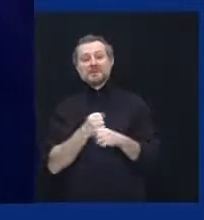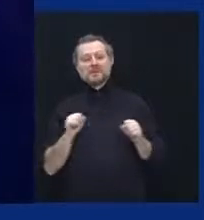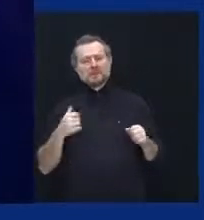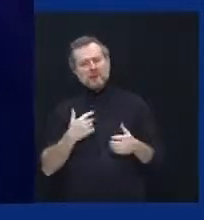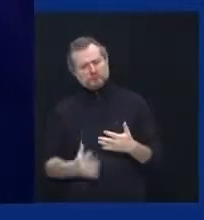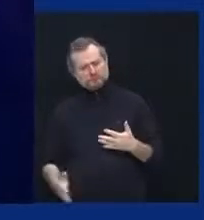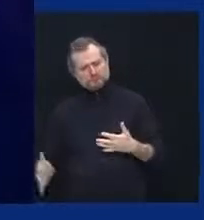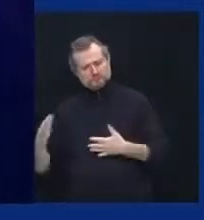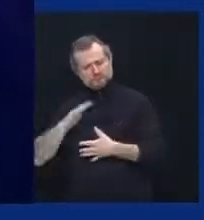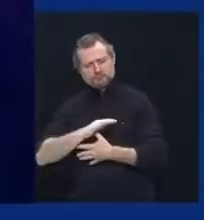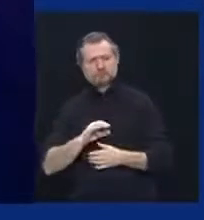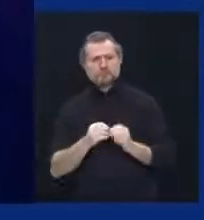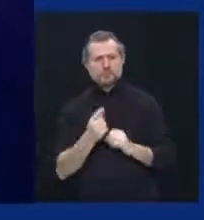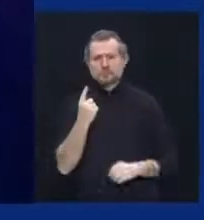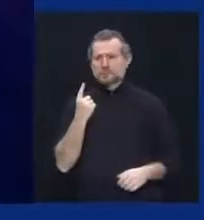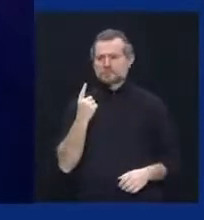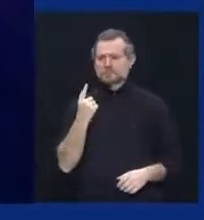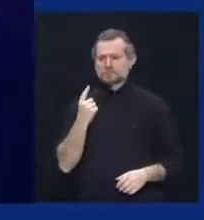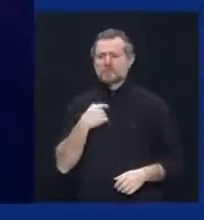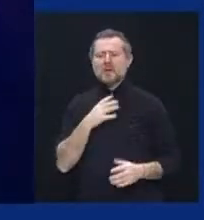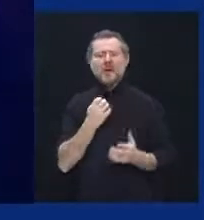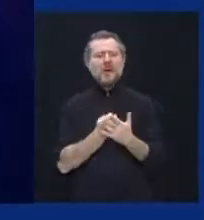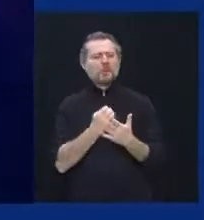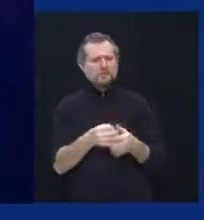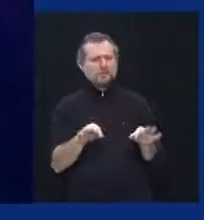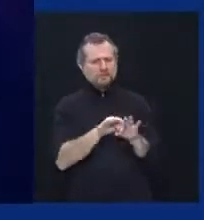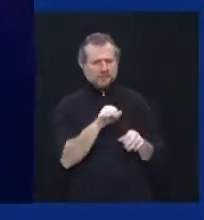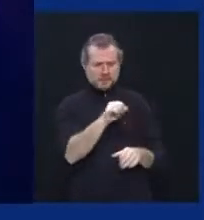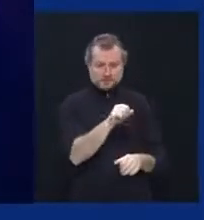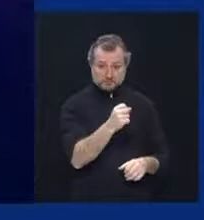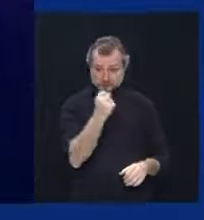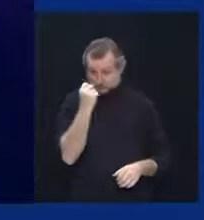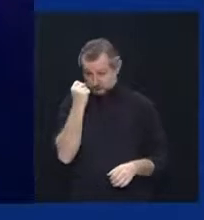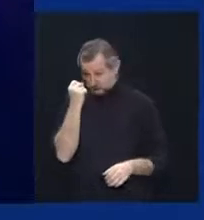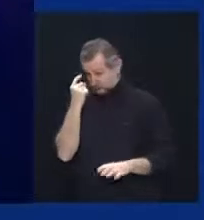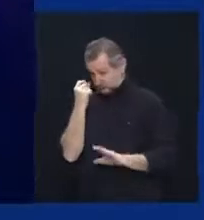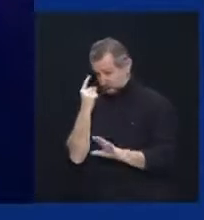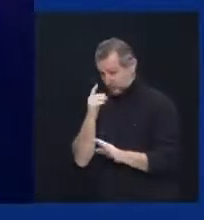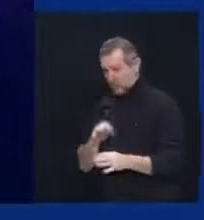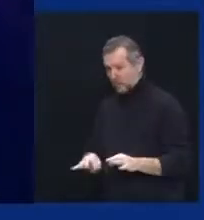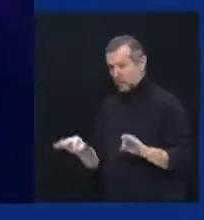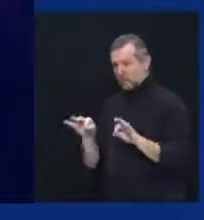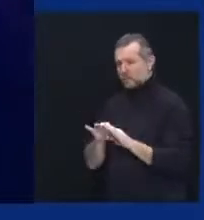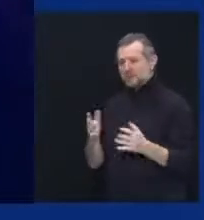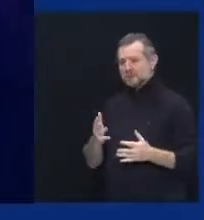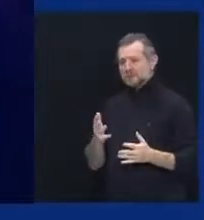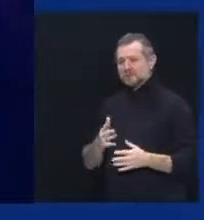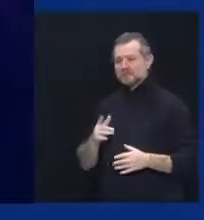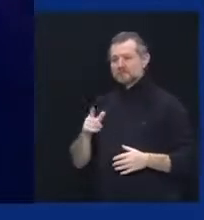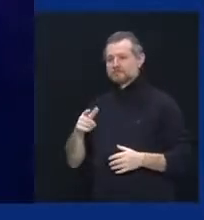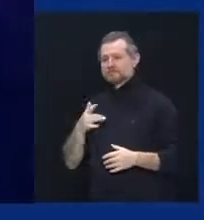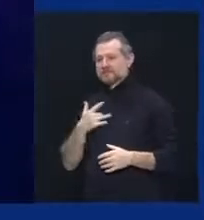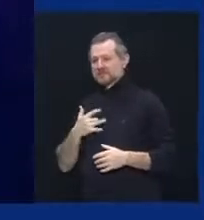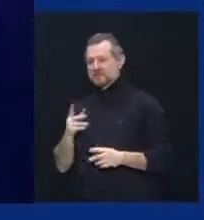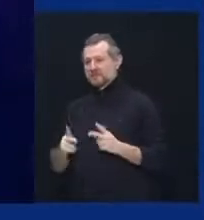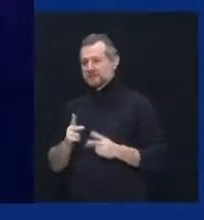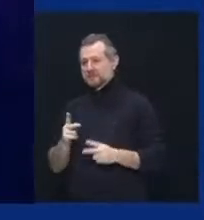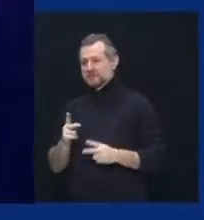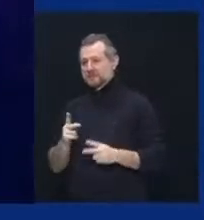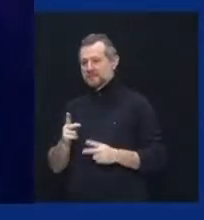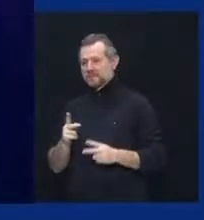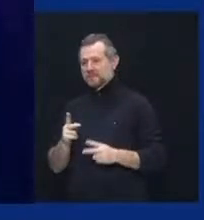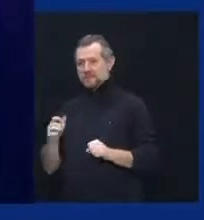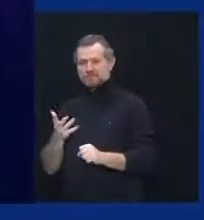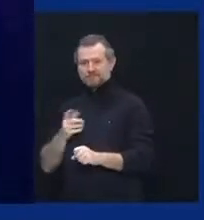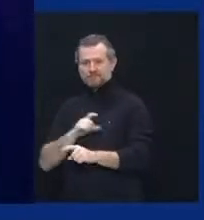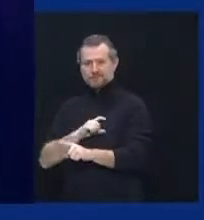priority. We want to talk about the economy coming back. The economy does not come back unless people know it's safe. Cities don't come back unless